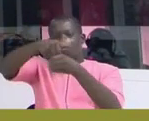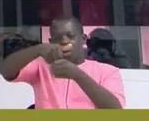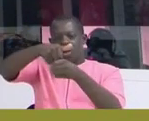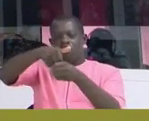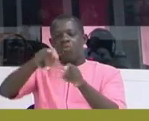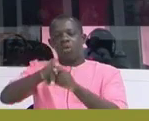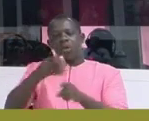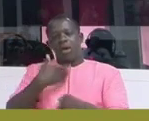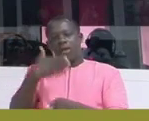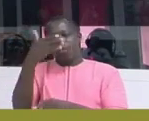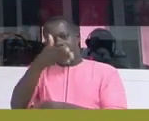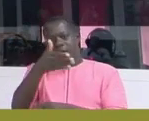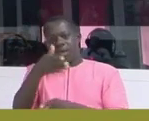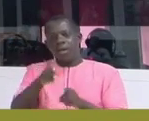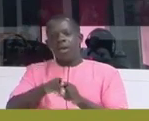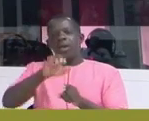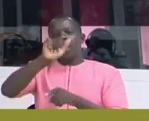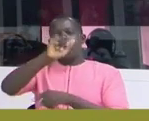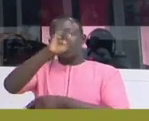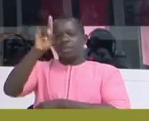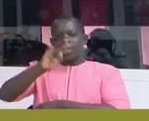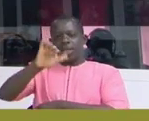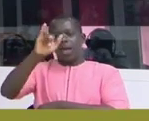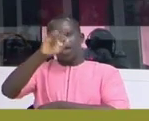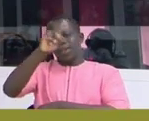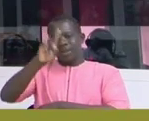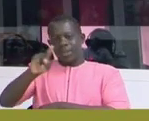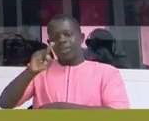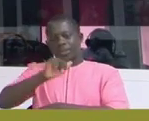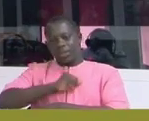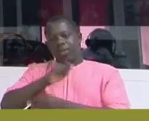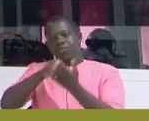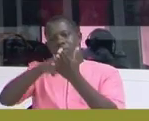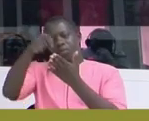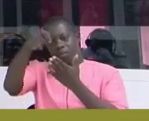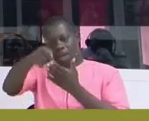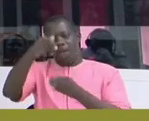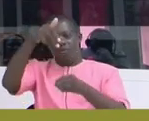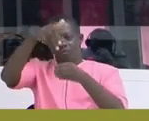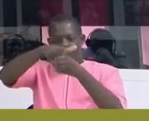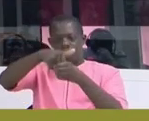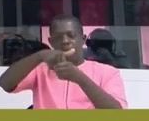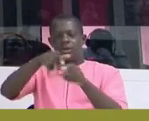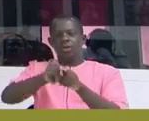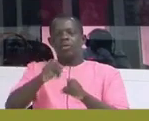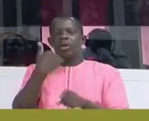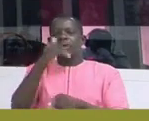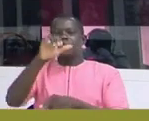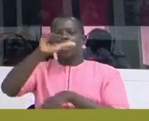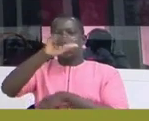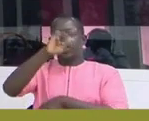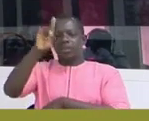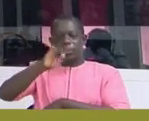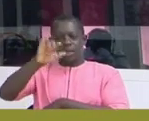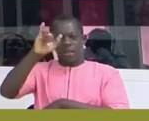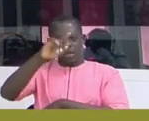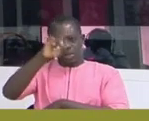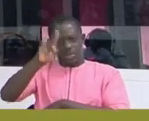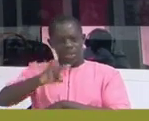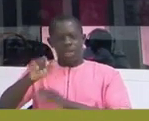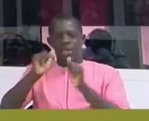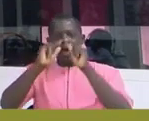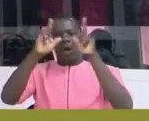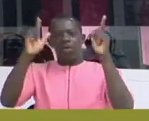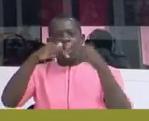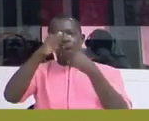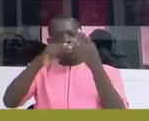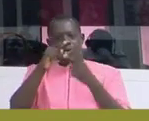fuel that was put into them, Asis was the one that provided that. Was ASIS aware of the